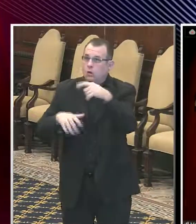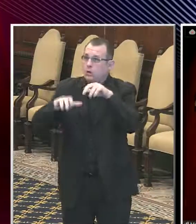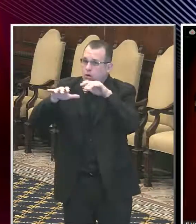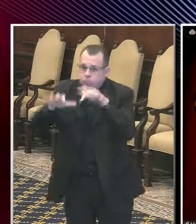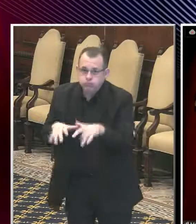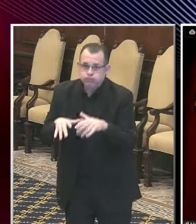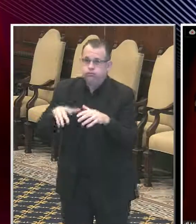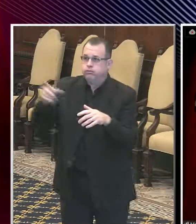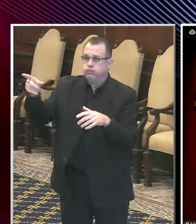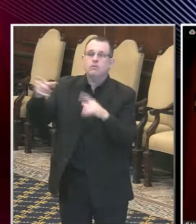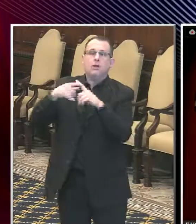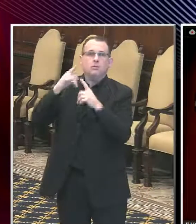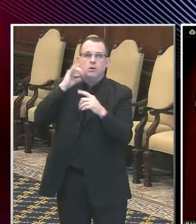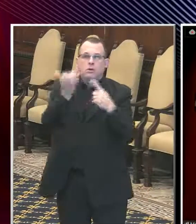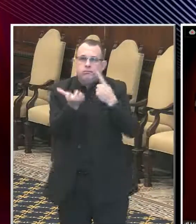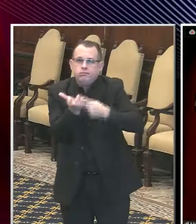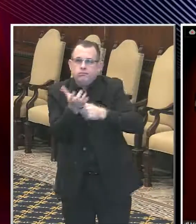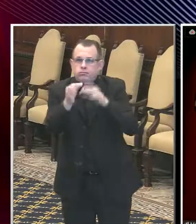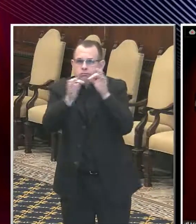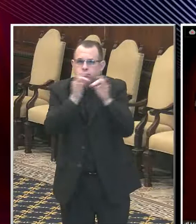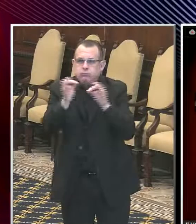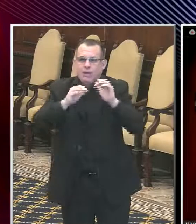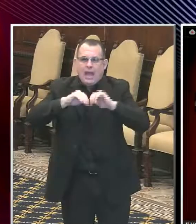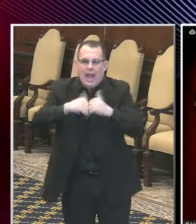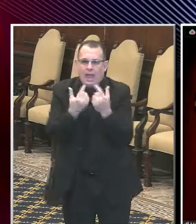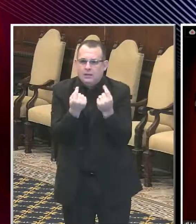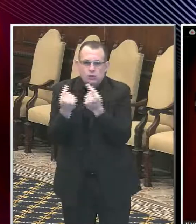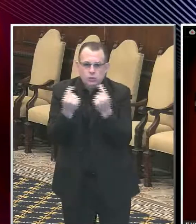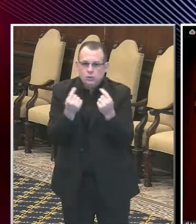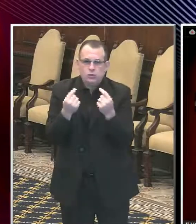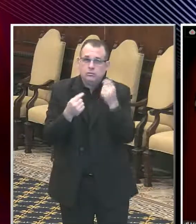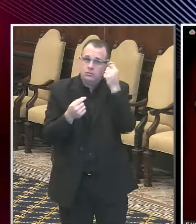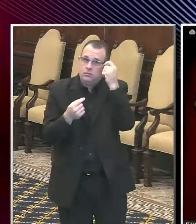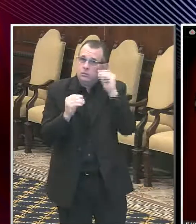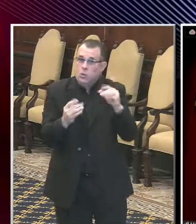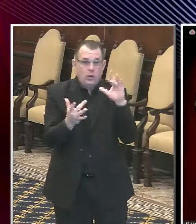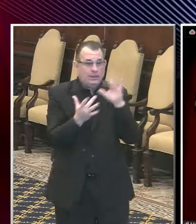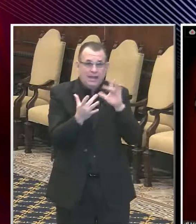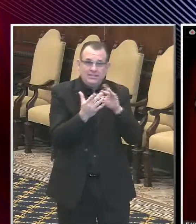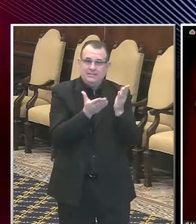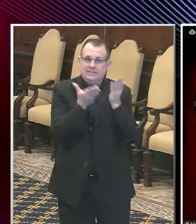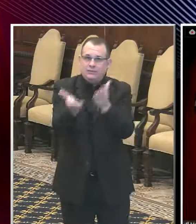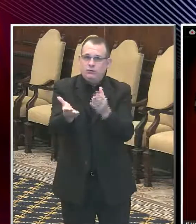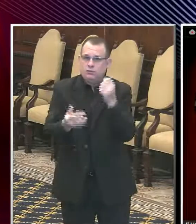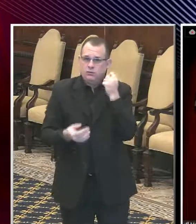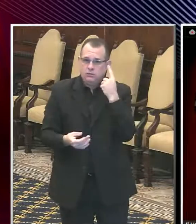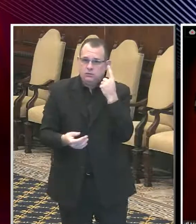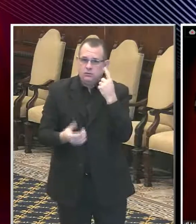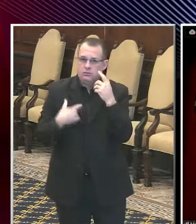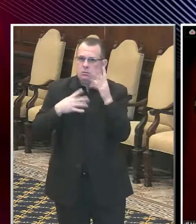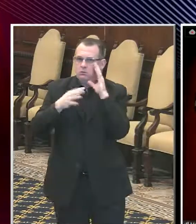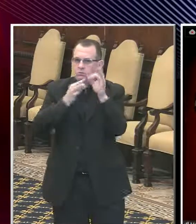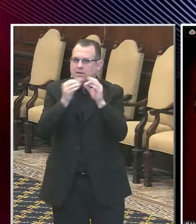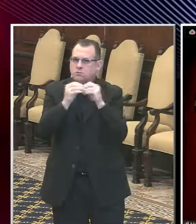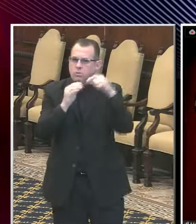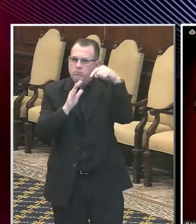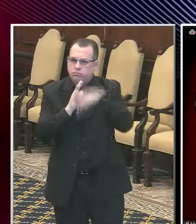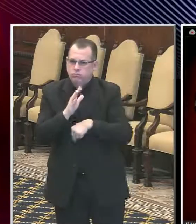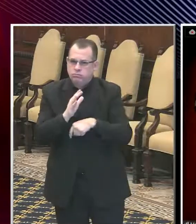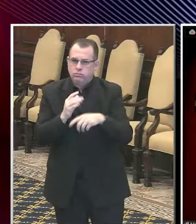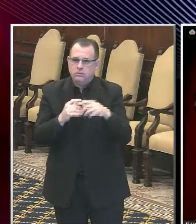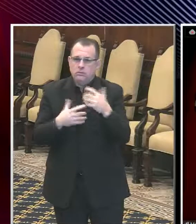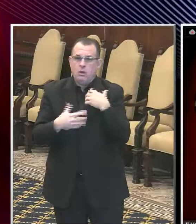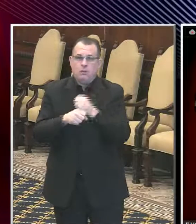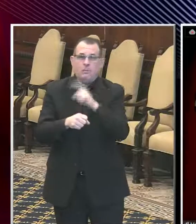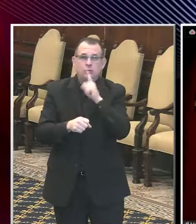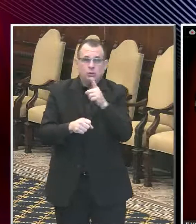food delivery plan that makes sense to you. During this difficult time, we remain committed to diversity and inclusion and ensuring that our response to this